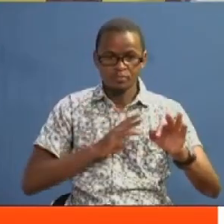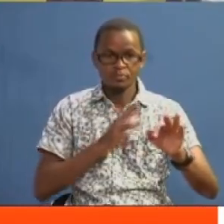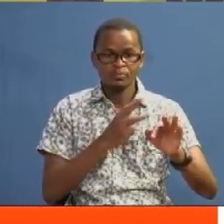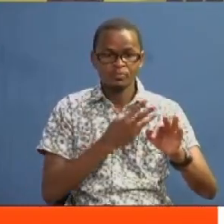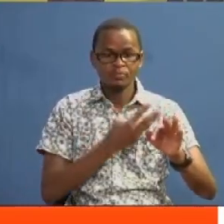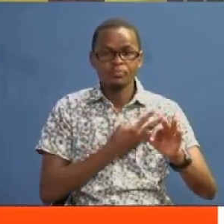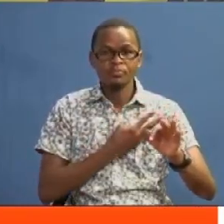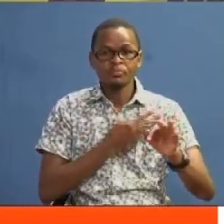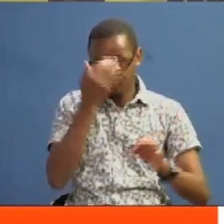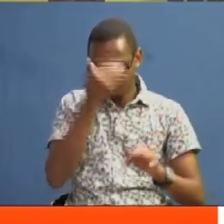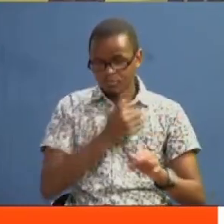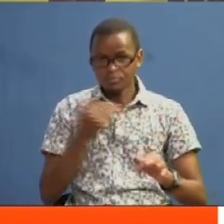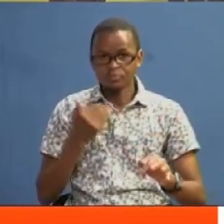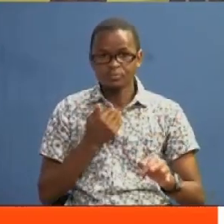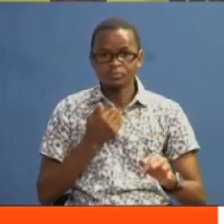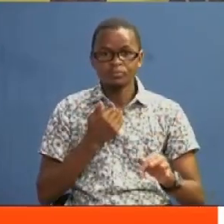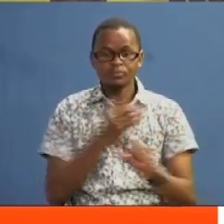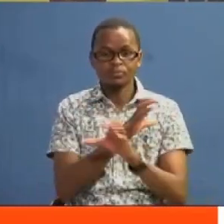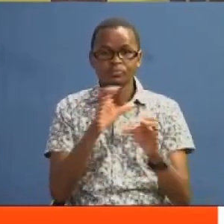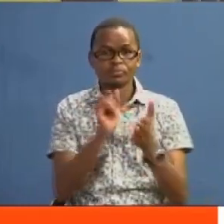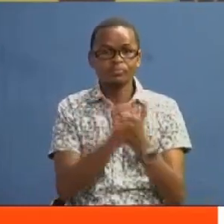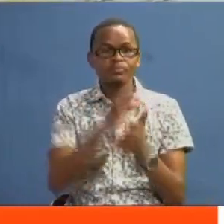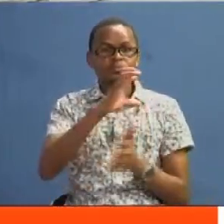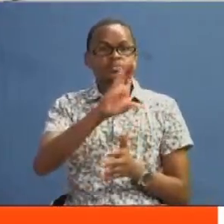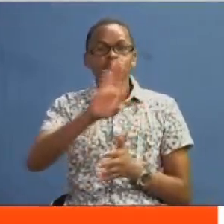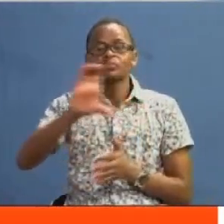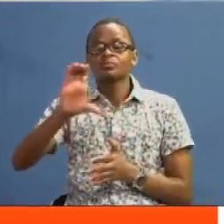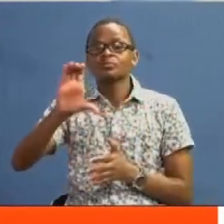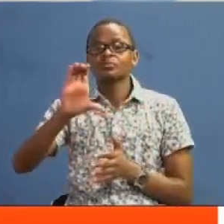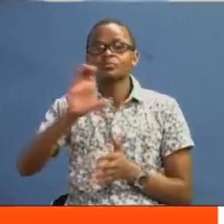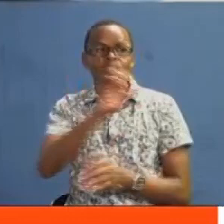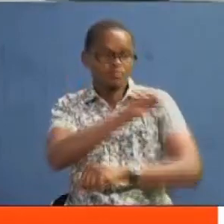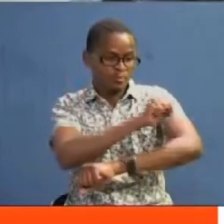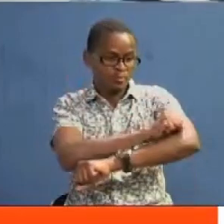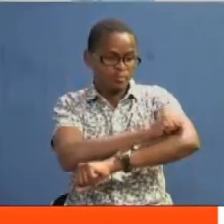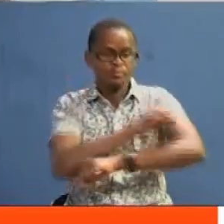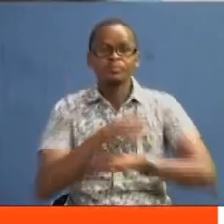Queen Catholic School just to analyze CBC progress in schools.